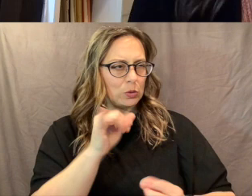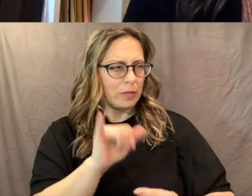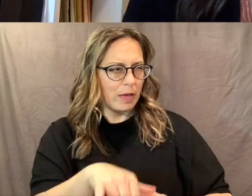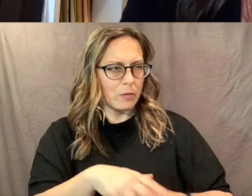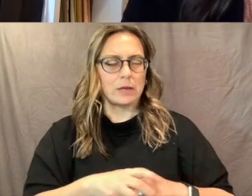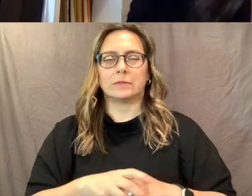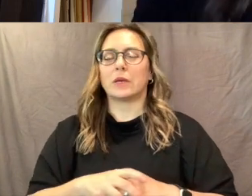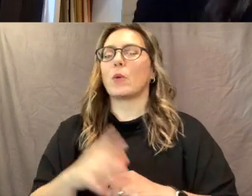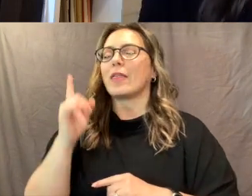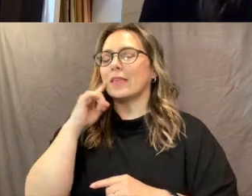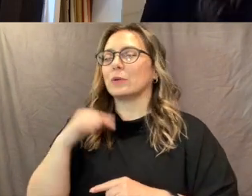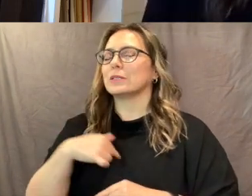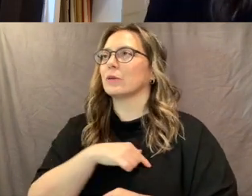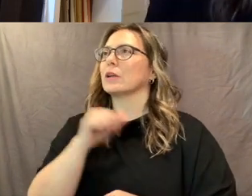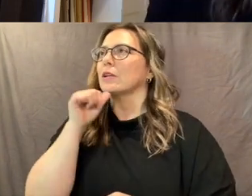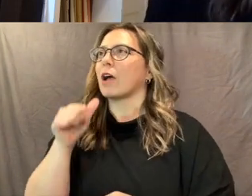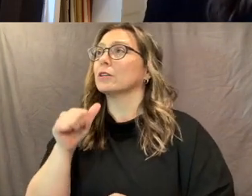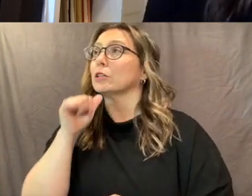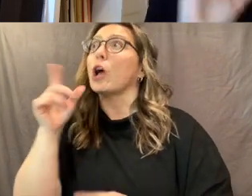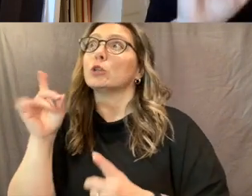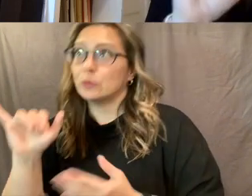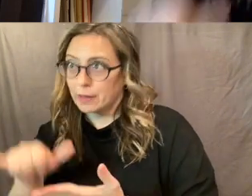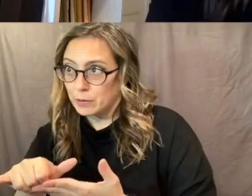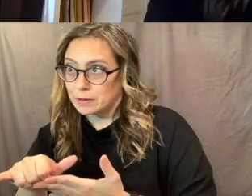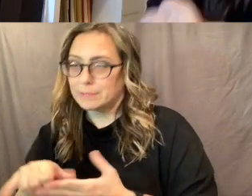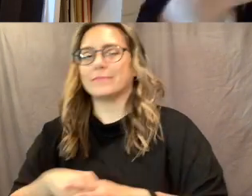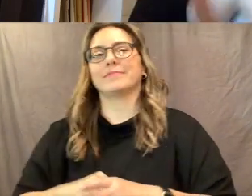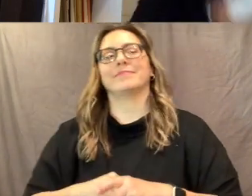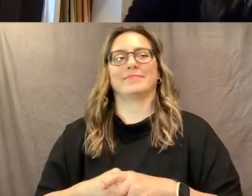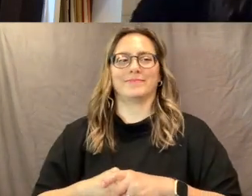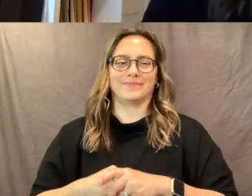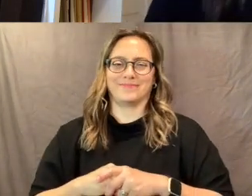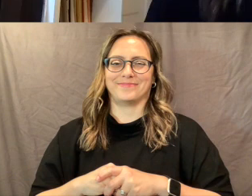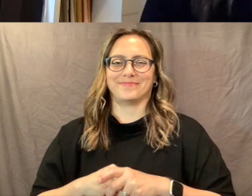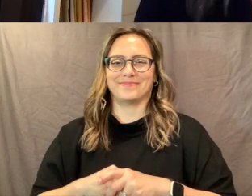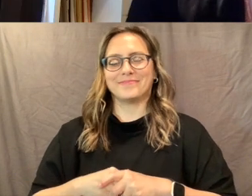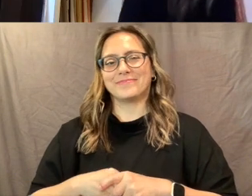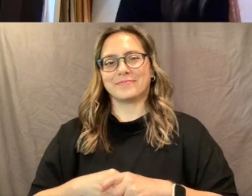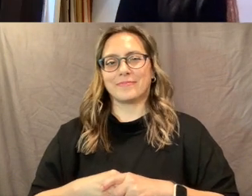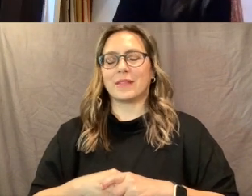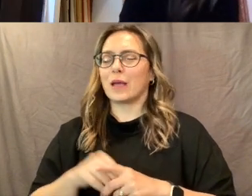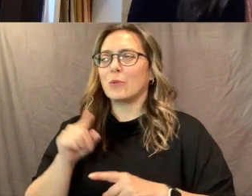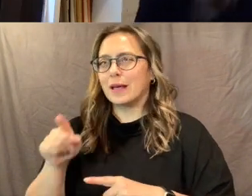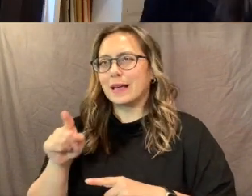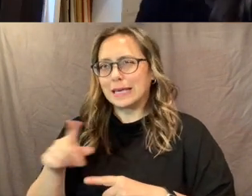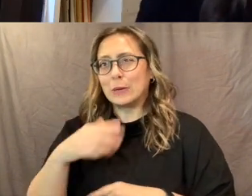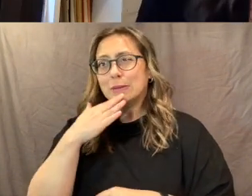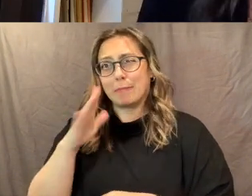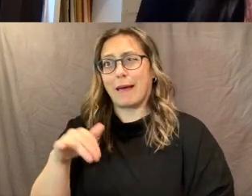that one. I believe we said we weren't going to not do that one.